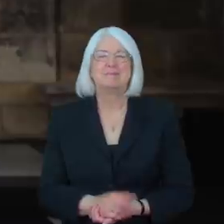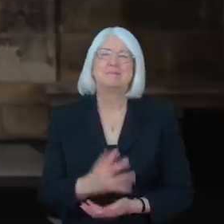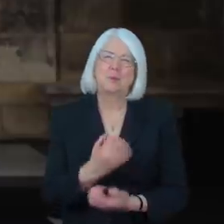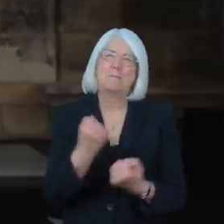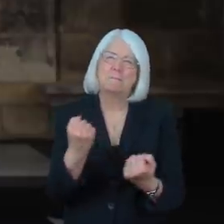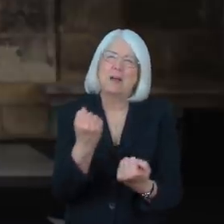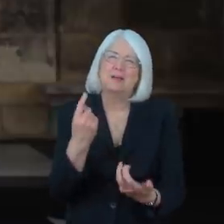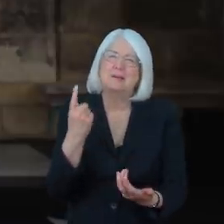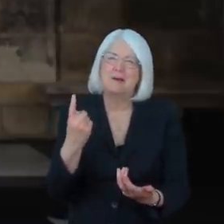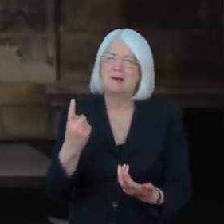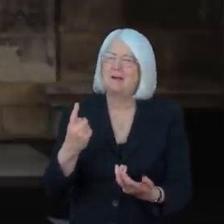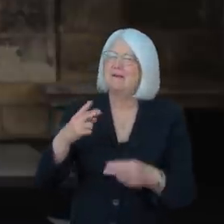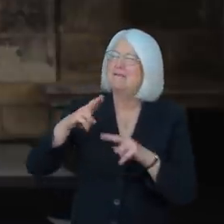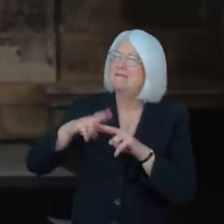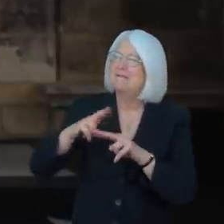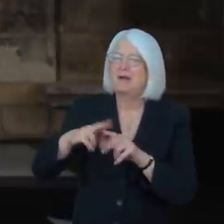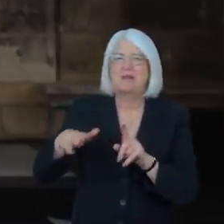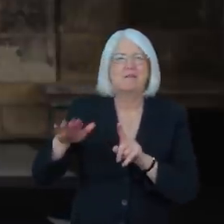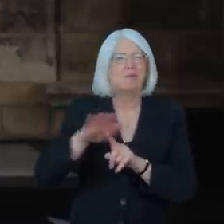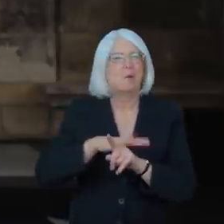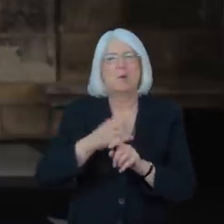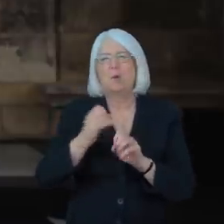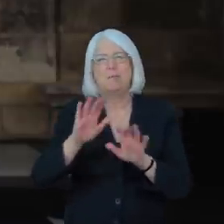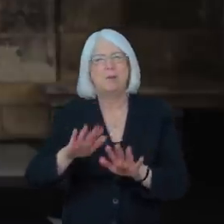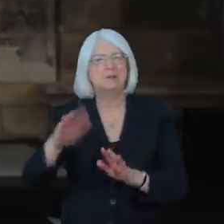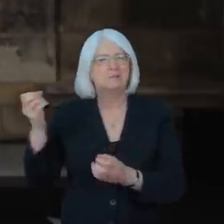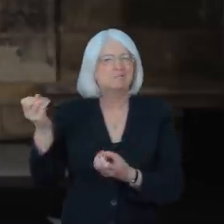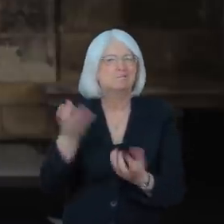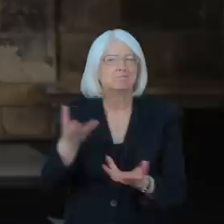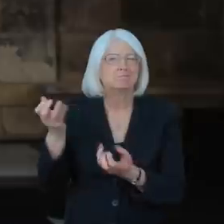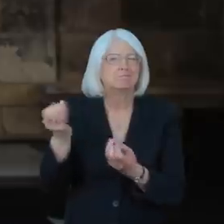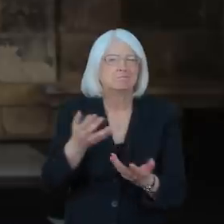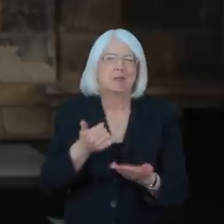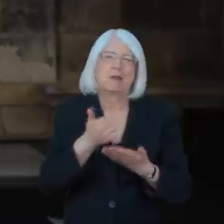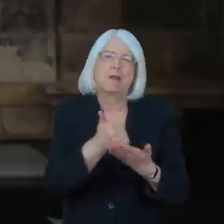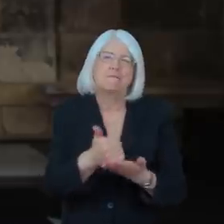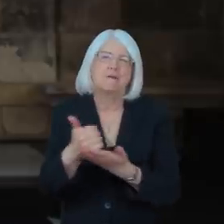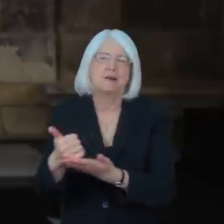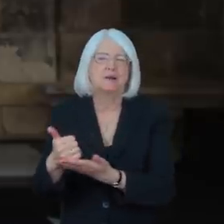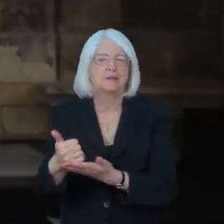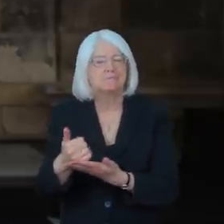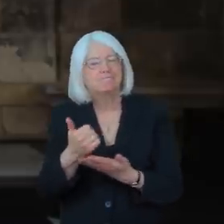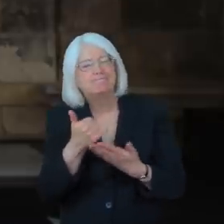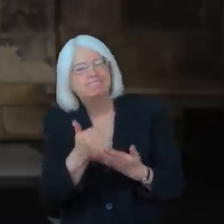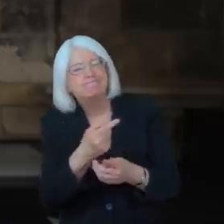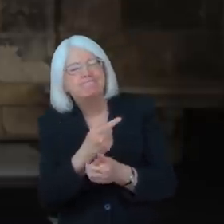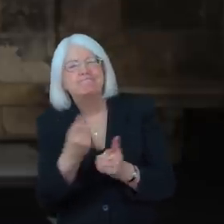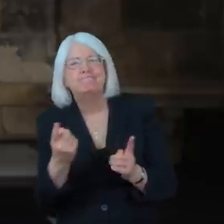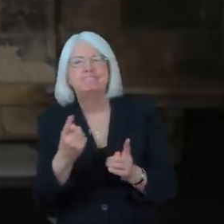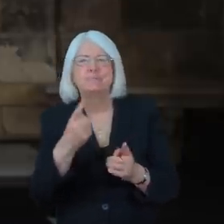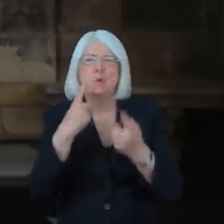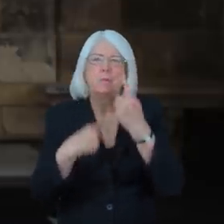Almighty God, Father of all mercies and giver of all comfort, deal graciously, we pray, with all who